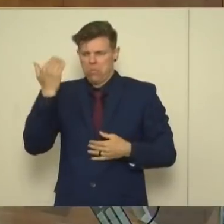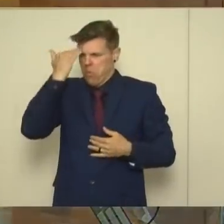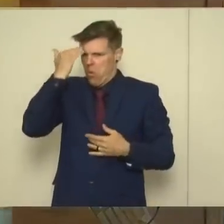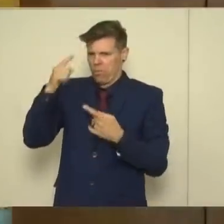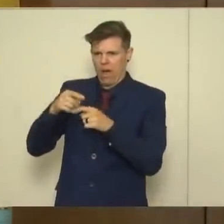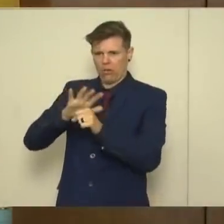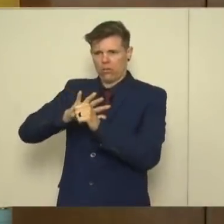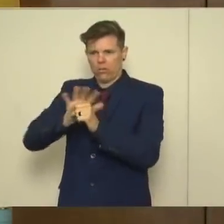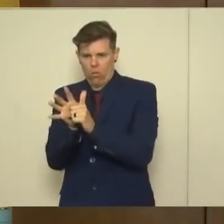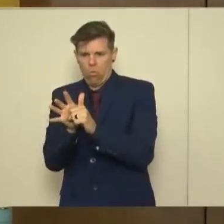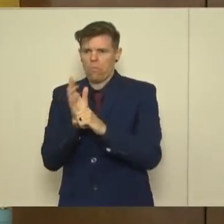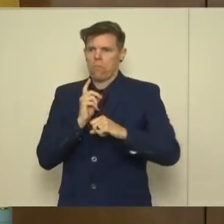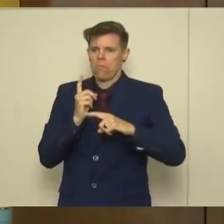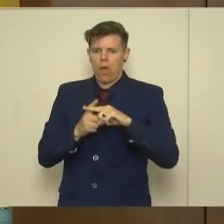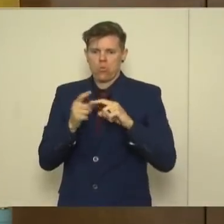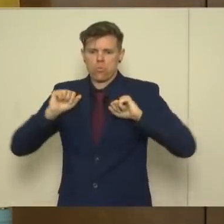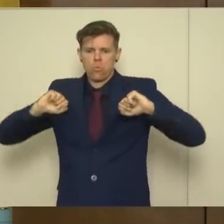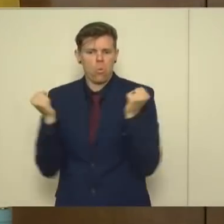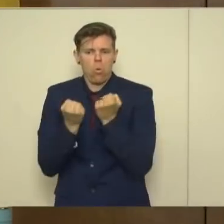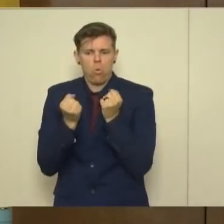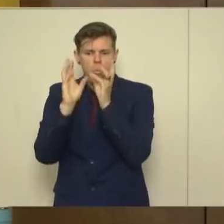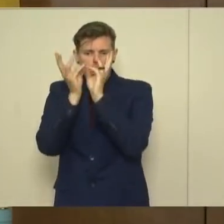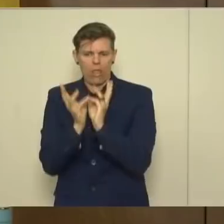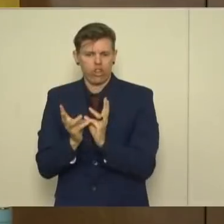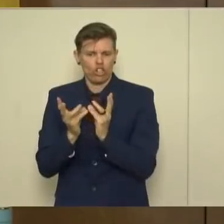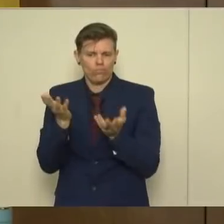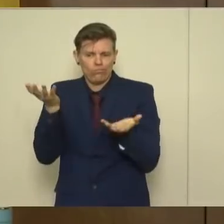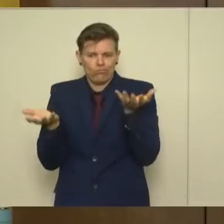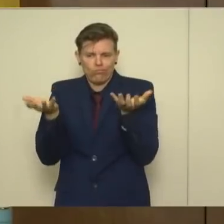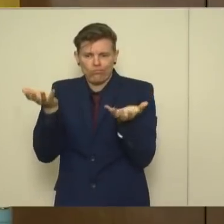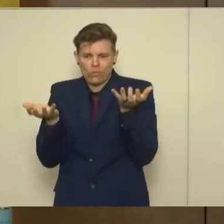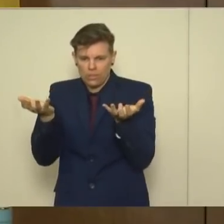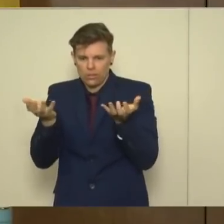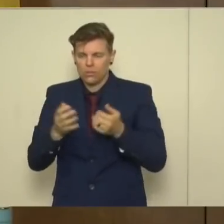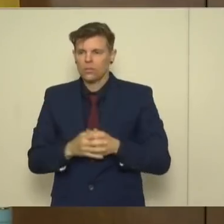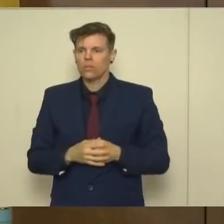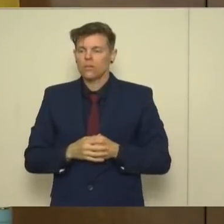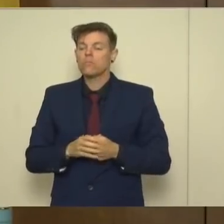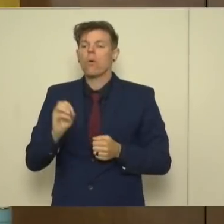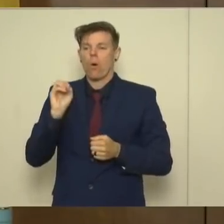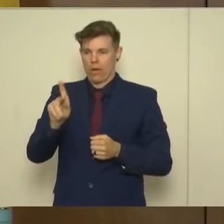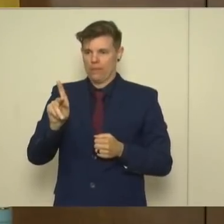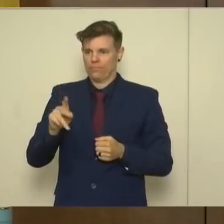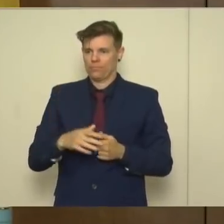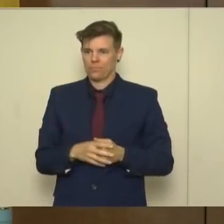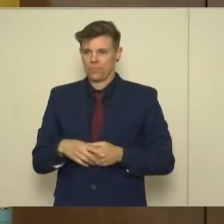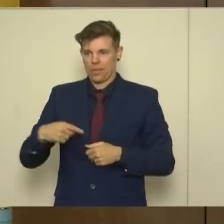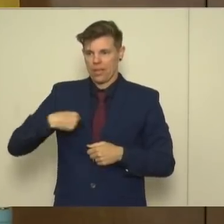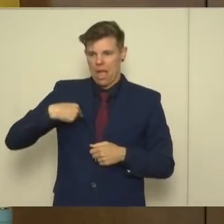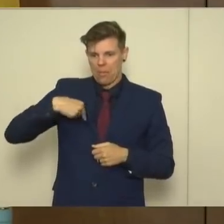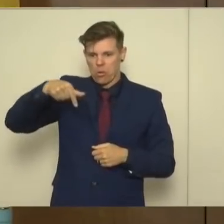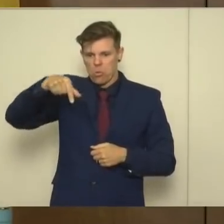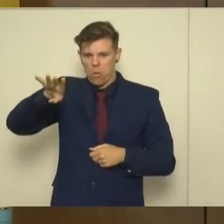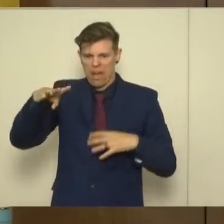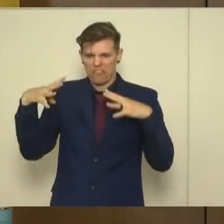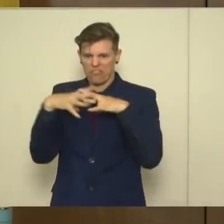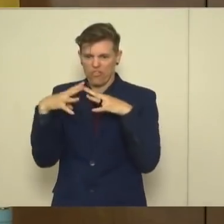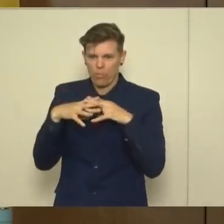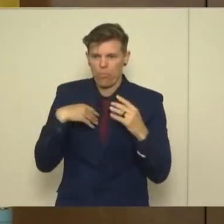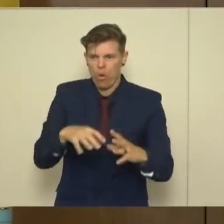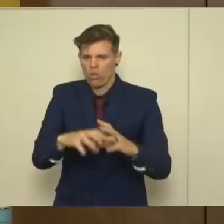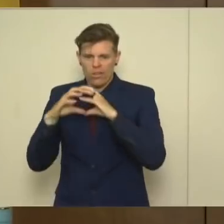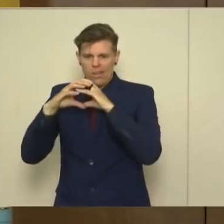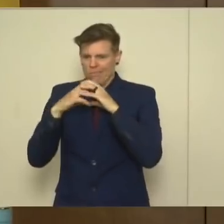All right, Bonnie, I'm going to actually do the same thing. I'm the quarterback. I'm going to pass the football over to Dr.